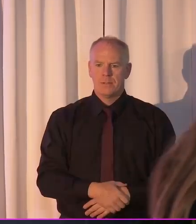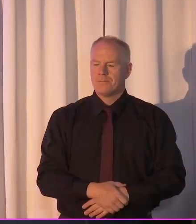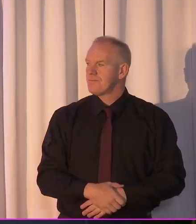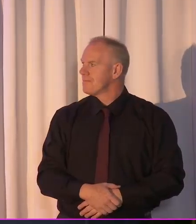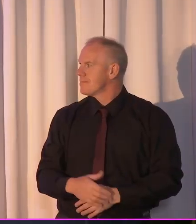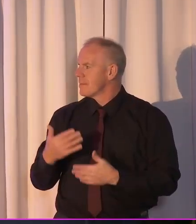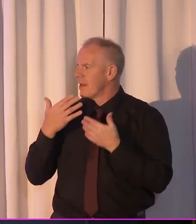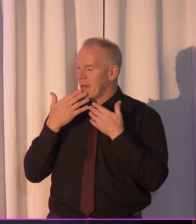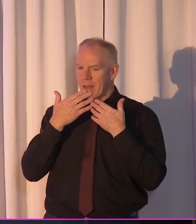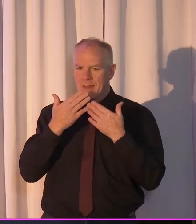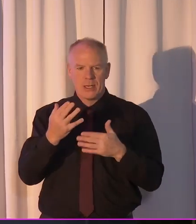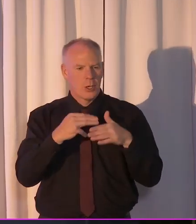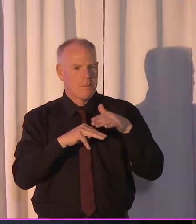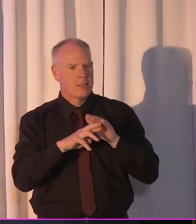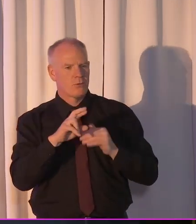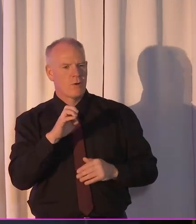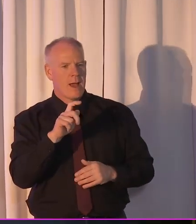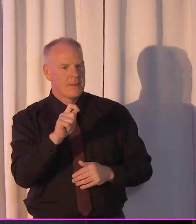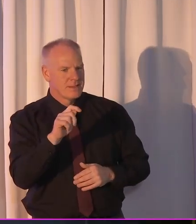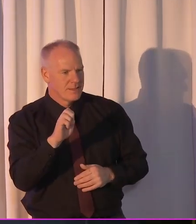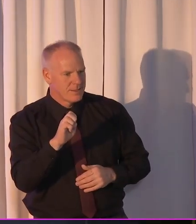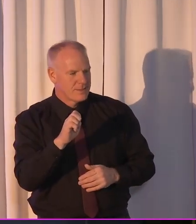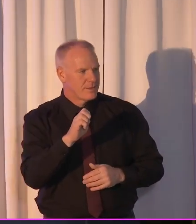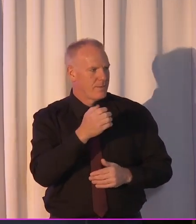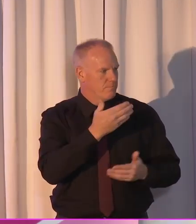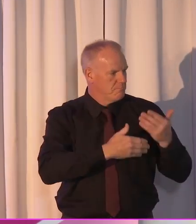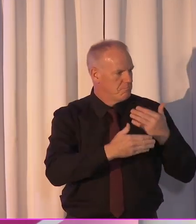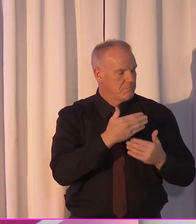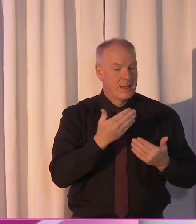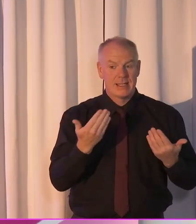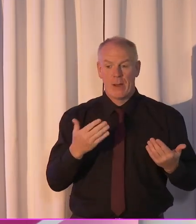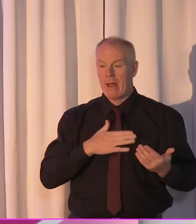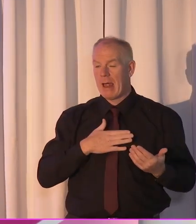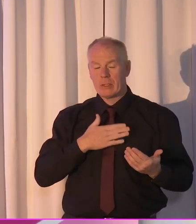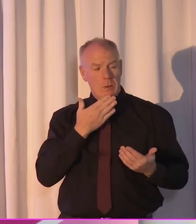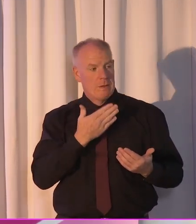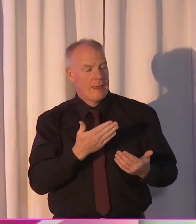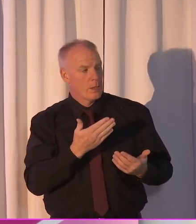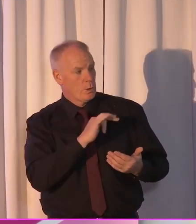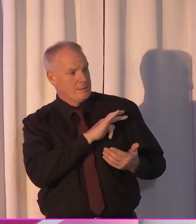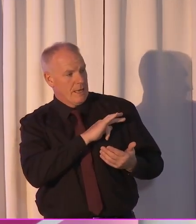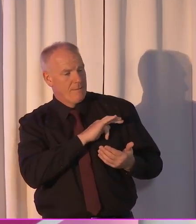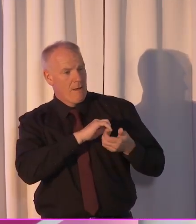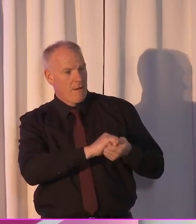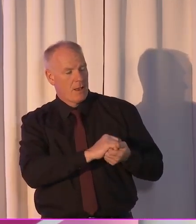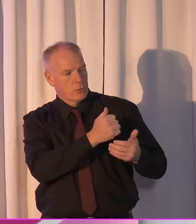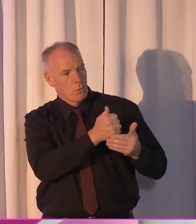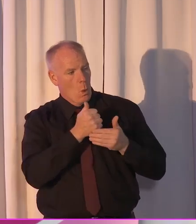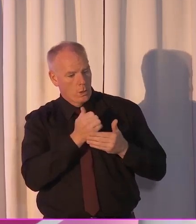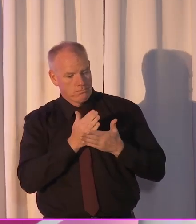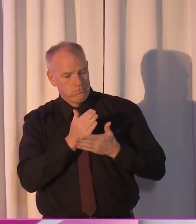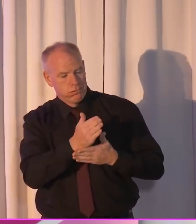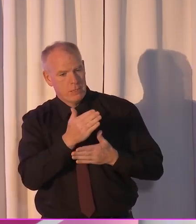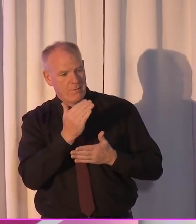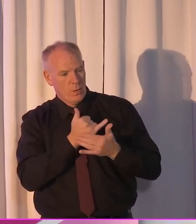Thank you very much, Minister Rabbitte, for those words, and I'll just take this opportunity to thank you and your colleagues for their support over the